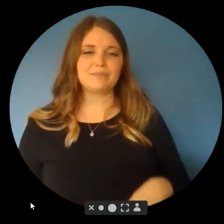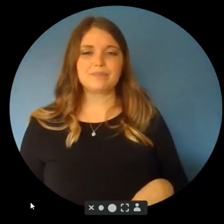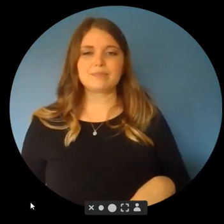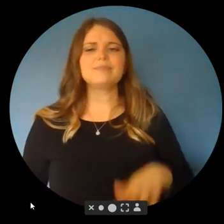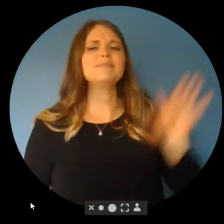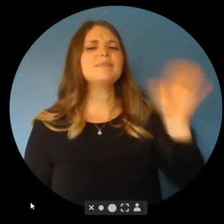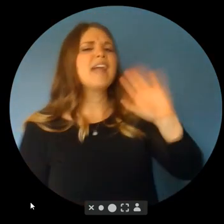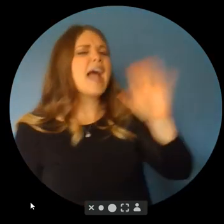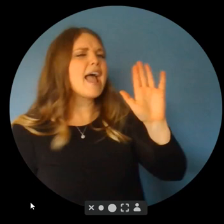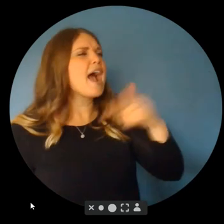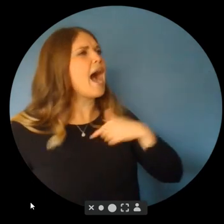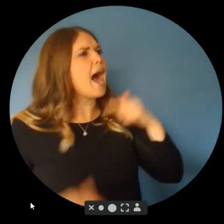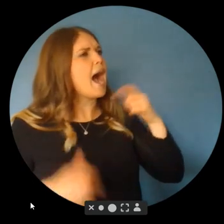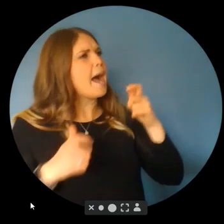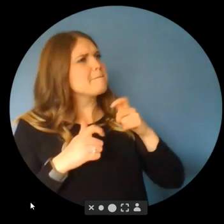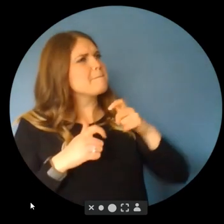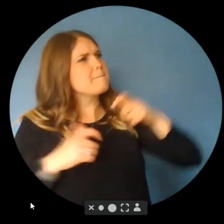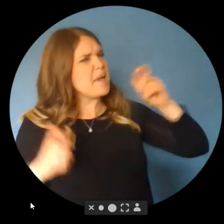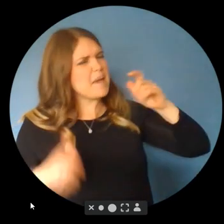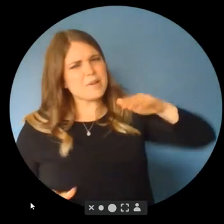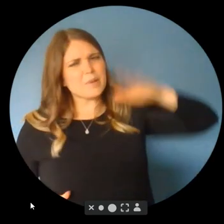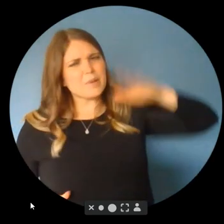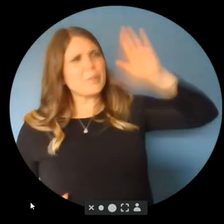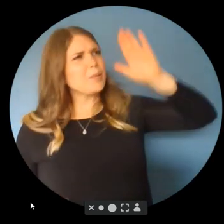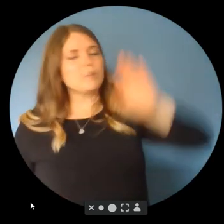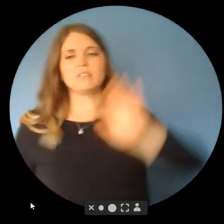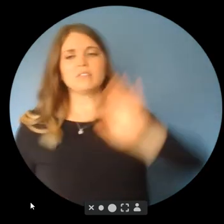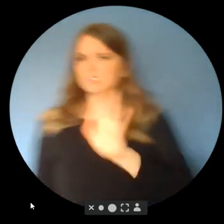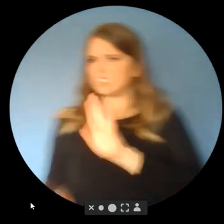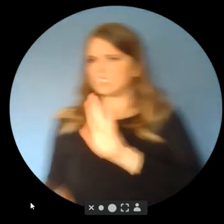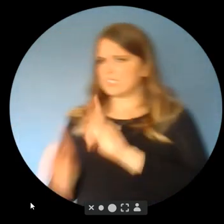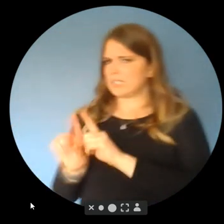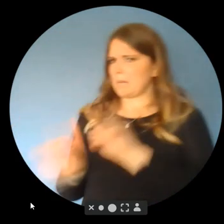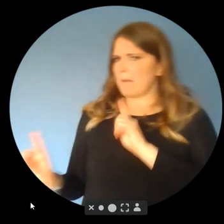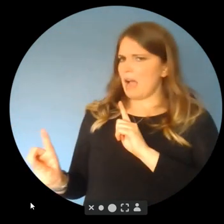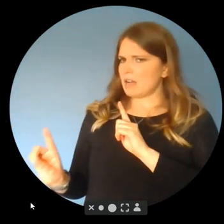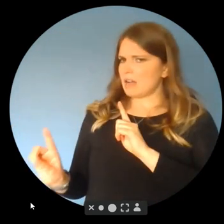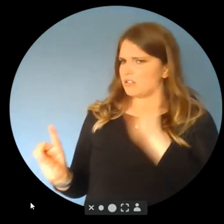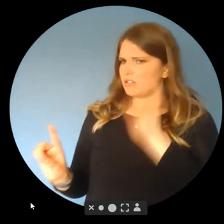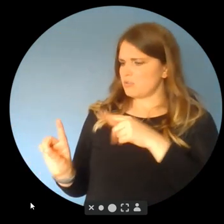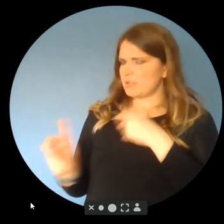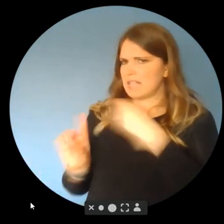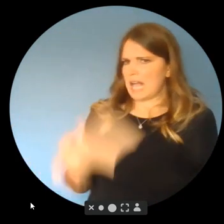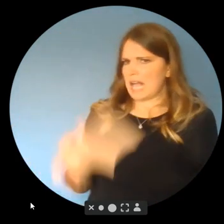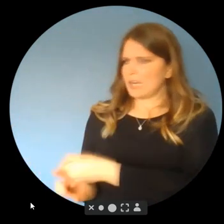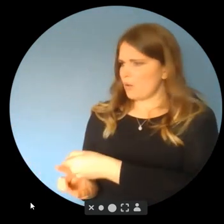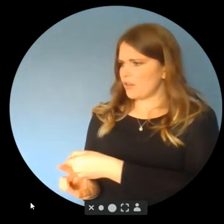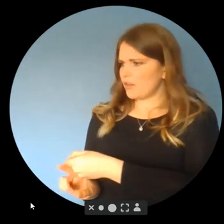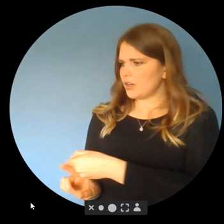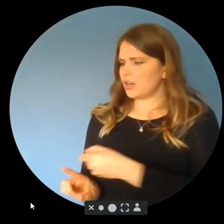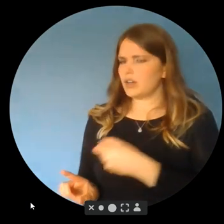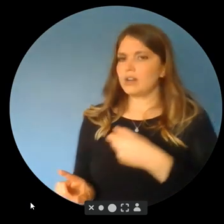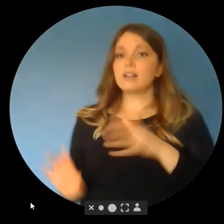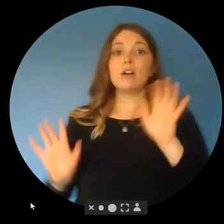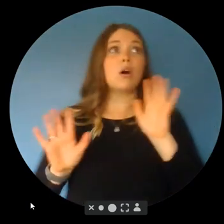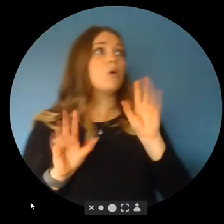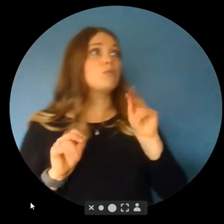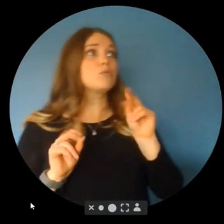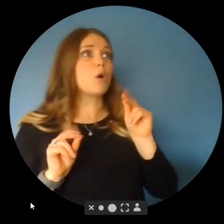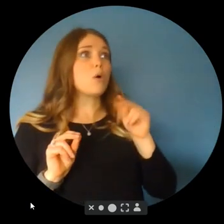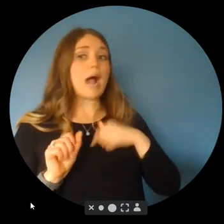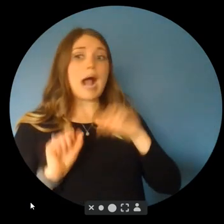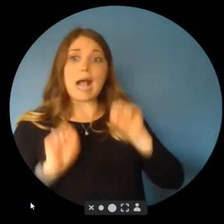said. Stay back or you'll knock it over, said Philip. Felix. I can be very careful, his little sister